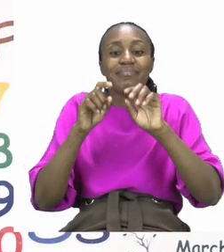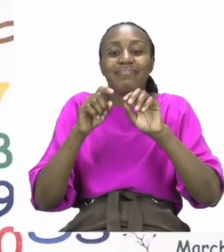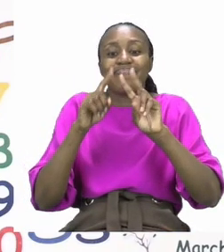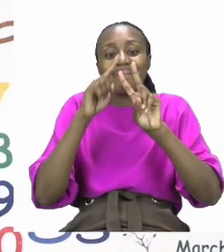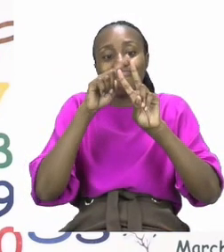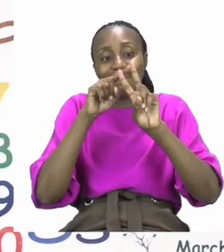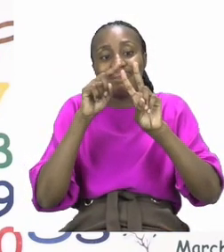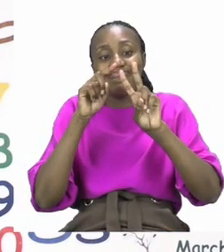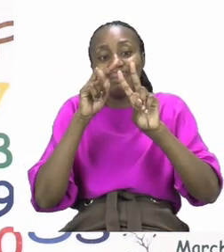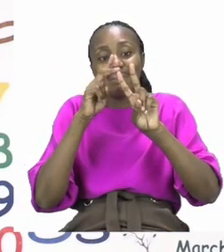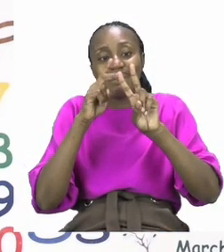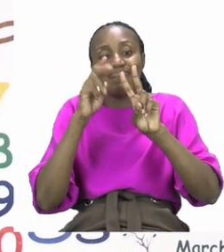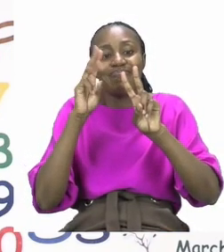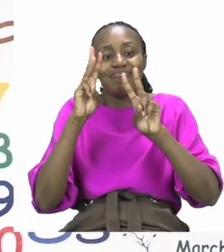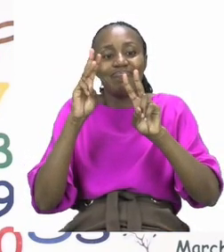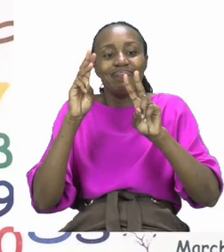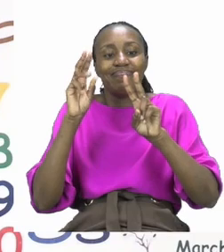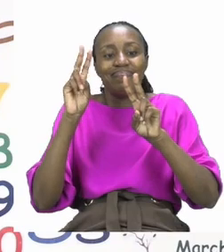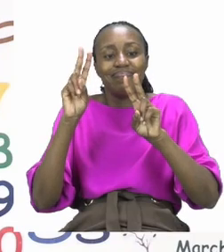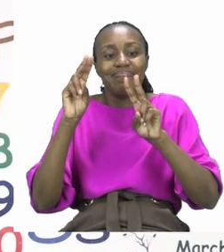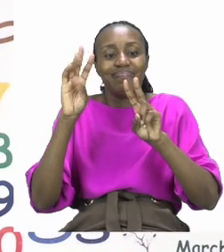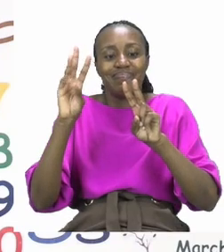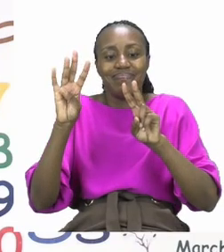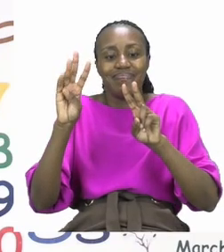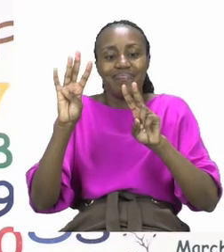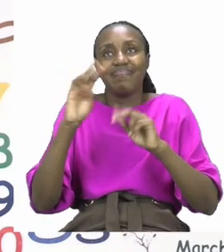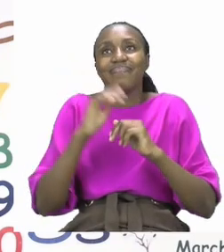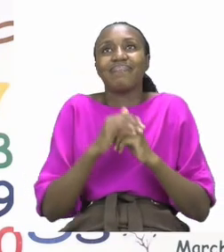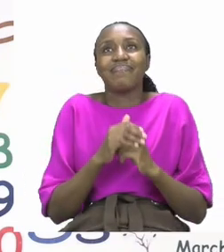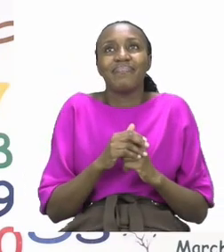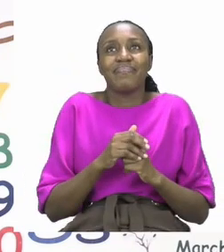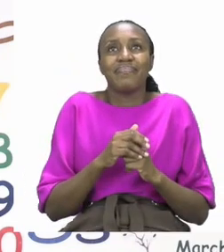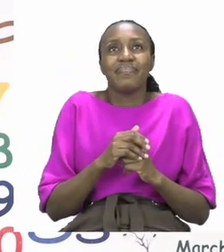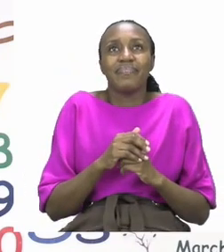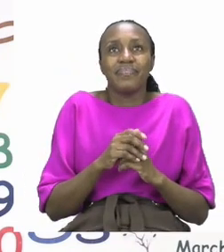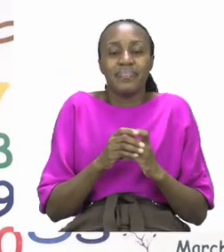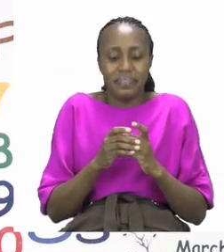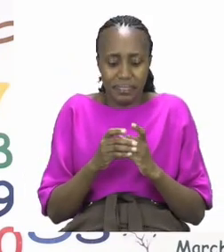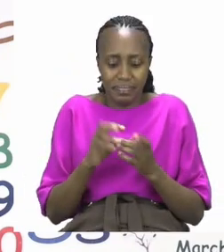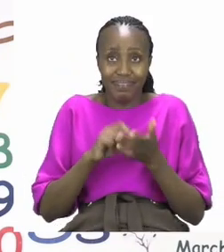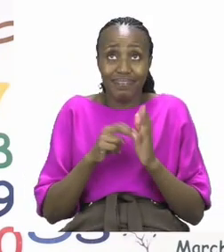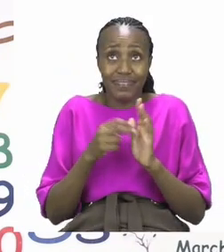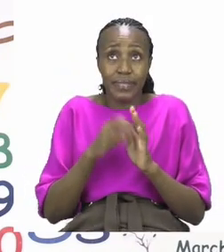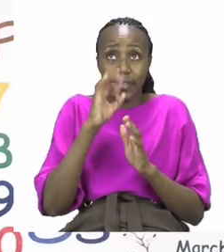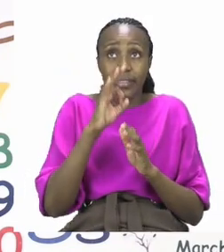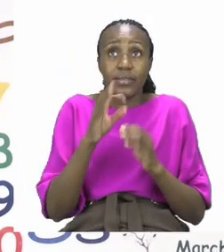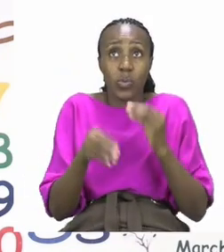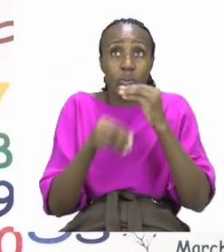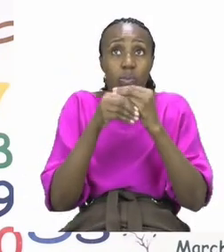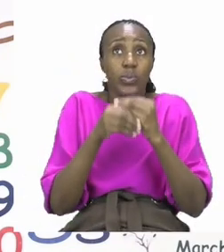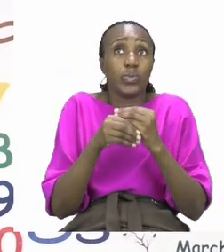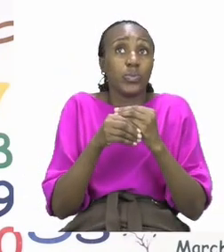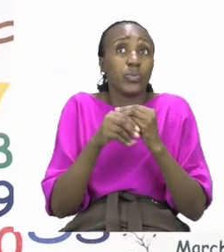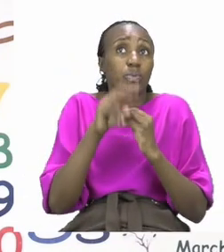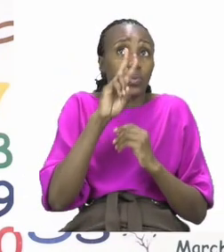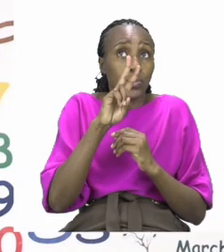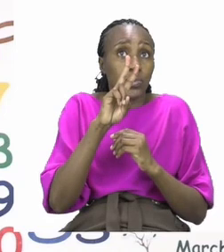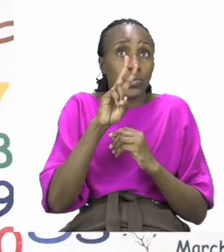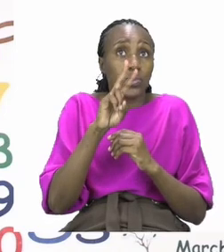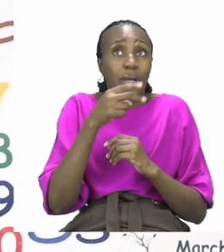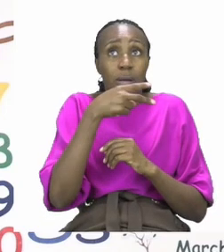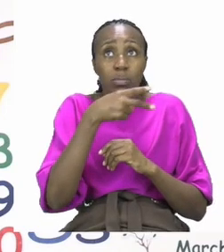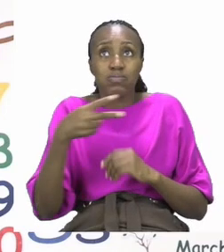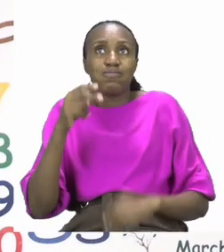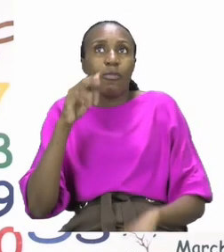3, 4. So that means if I double the number 2, my answer will be